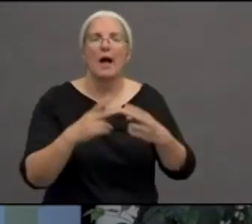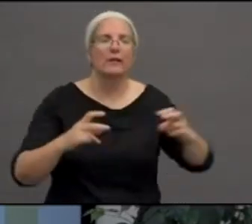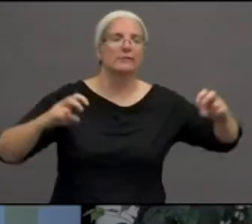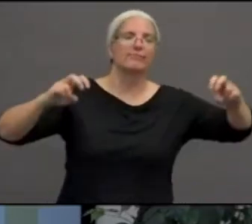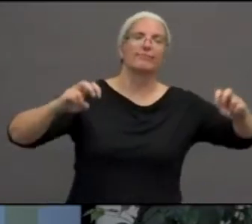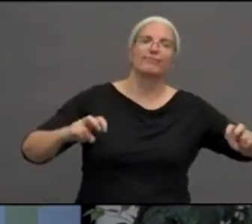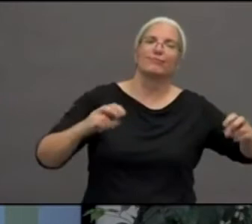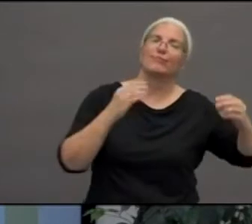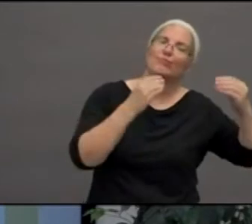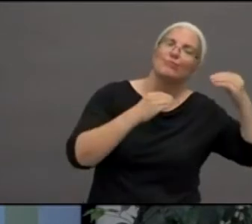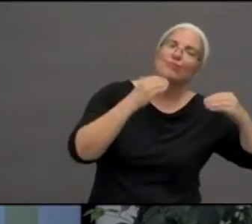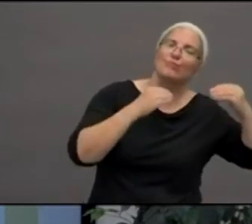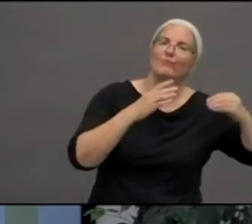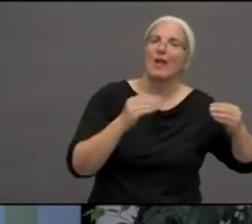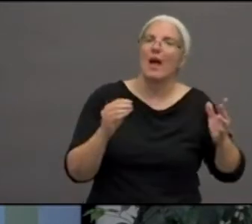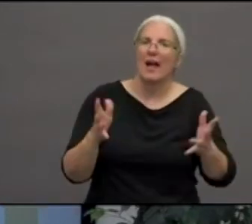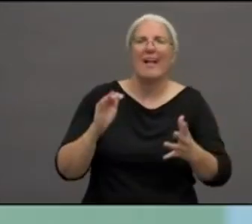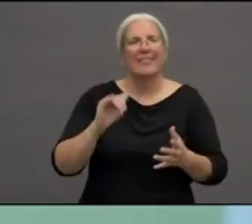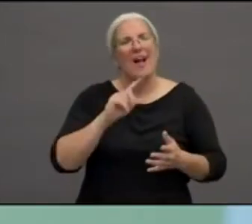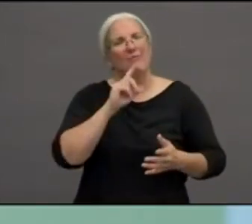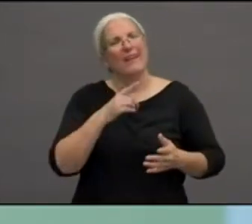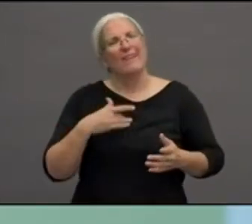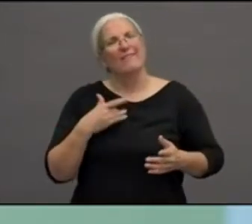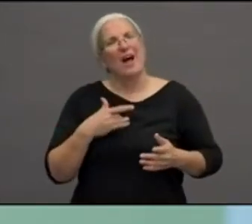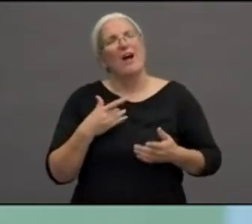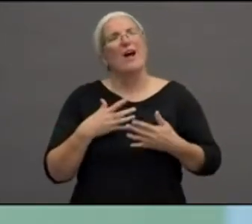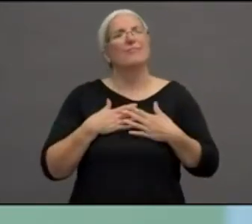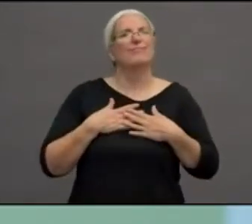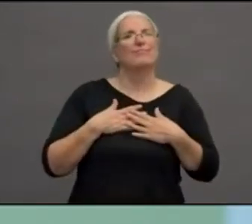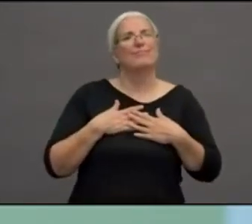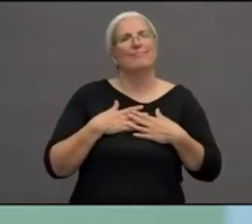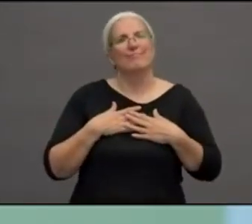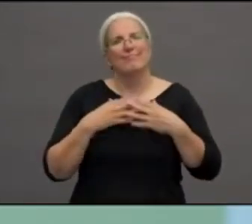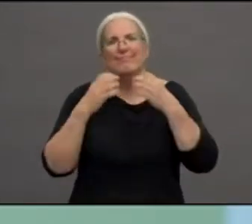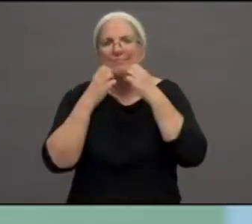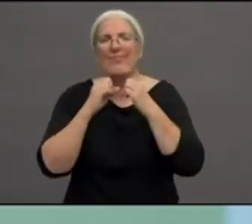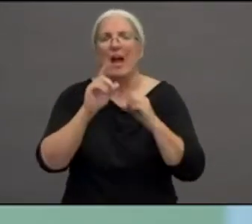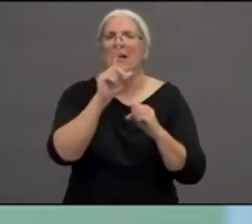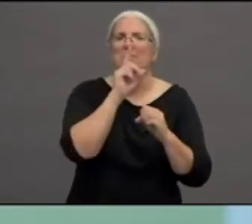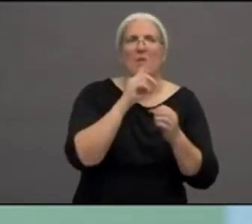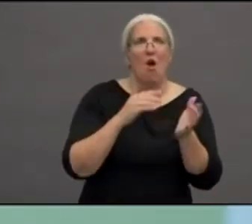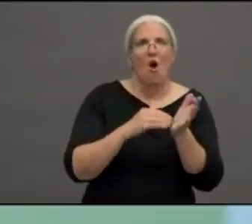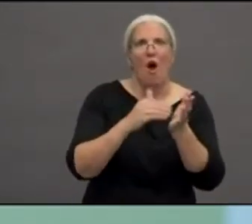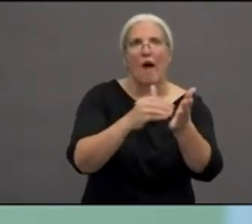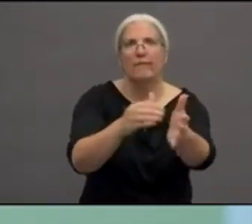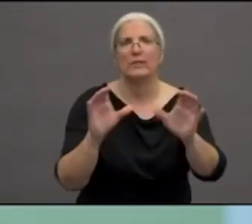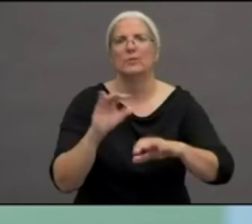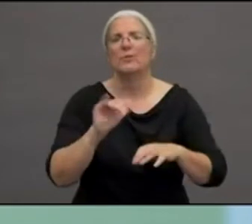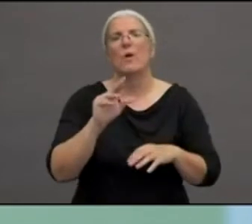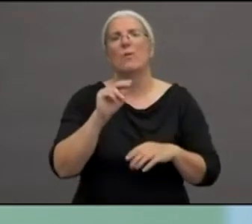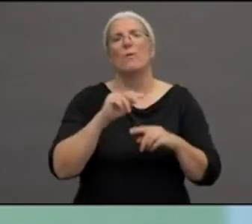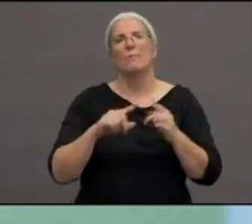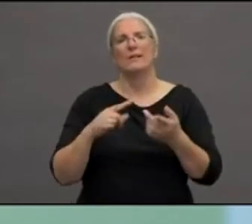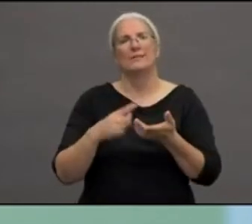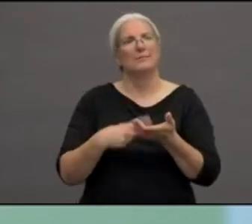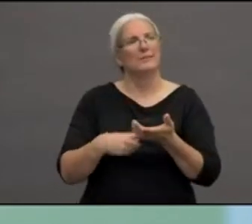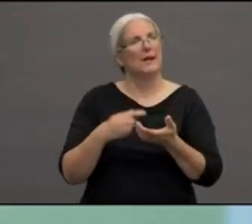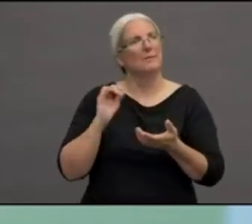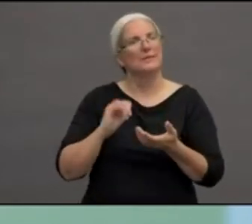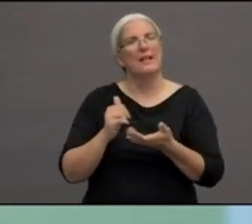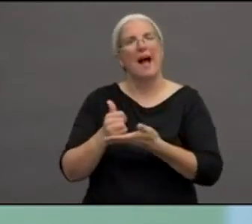that sometimes, once in a while, not all the time, is very beneficial for us to keep ourselves grounded.